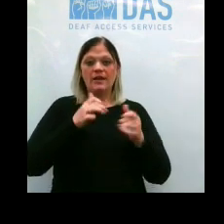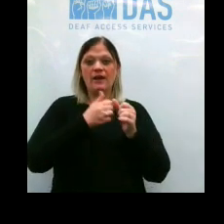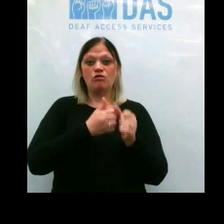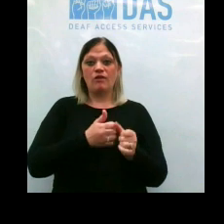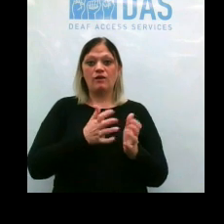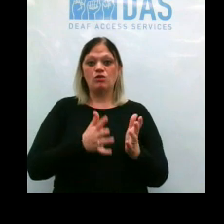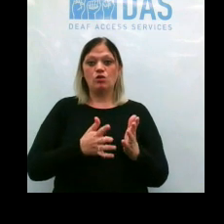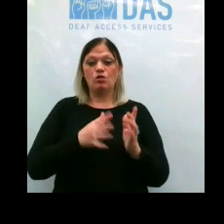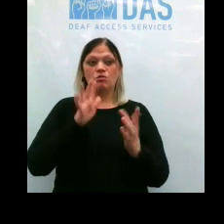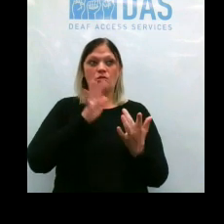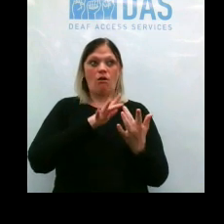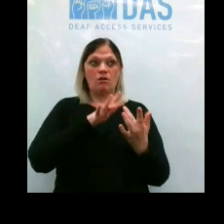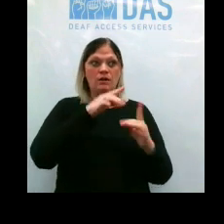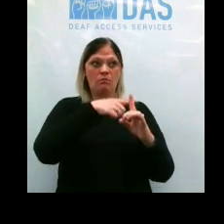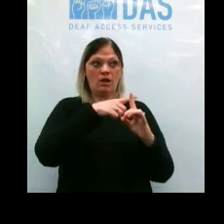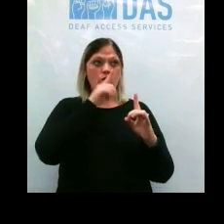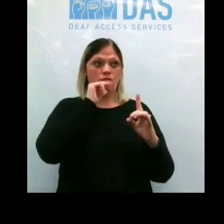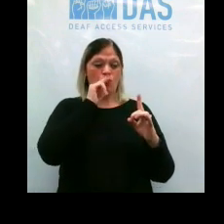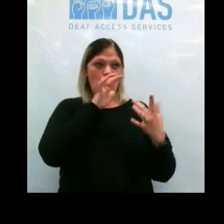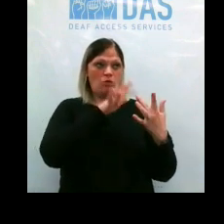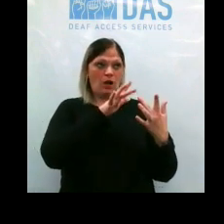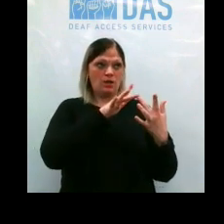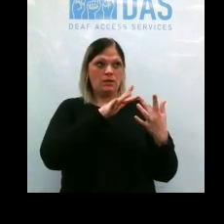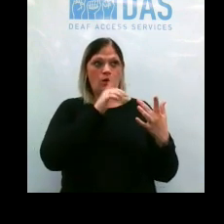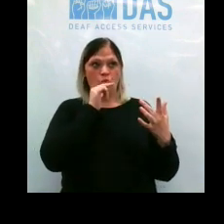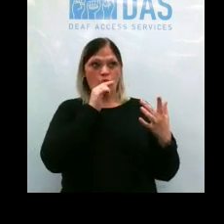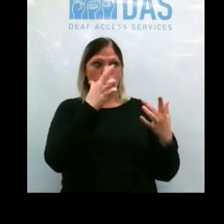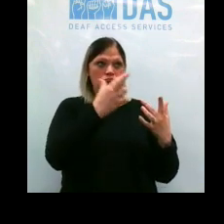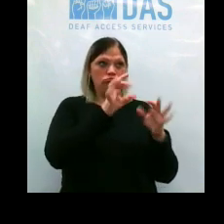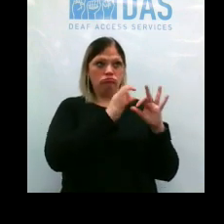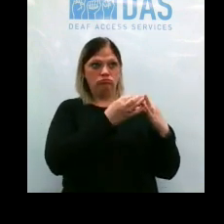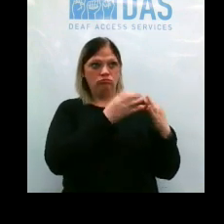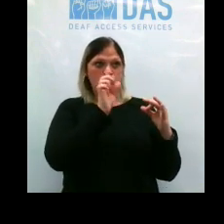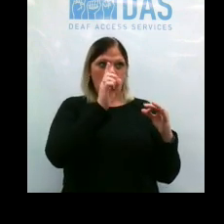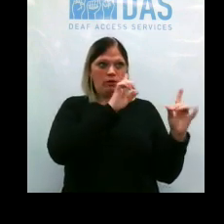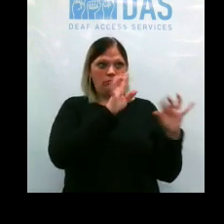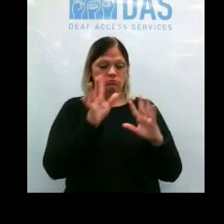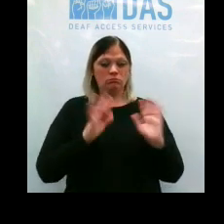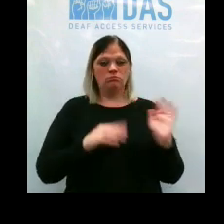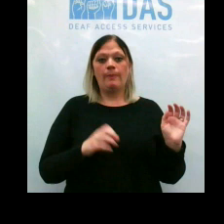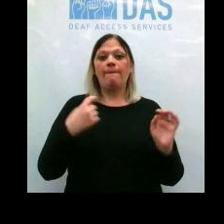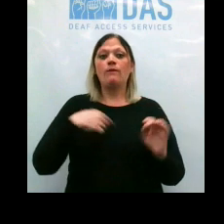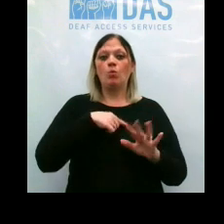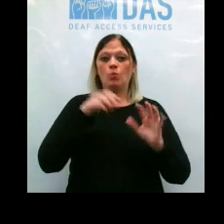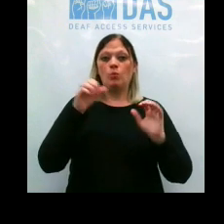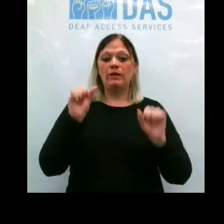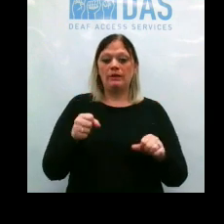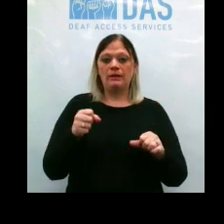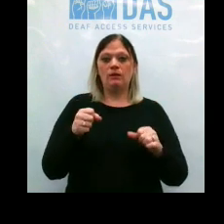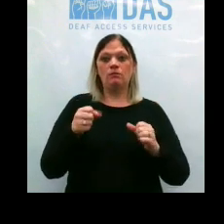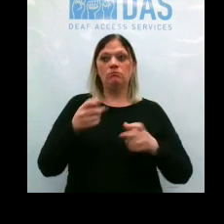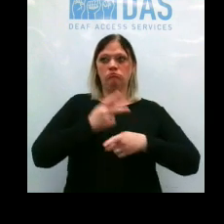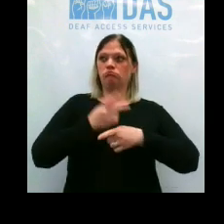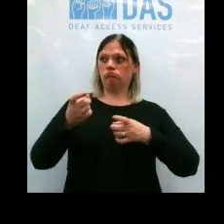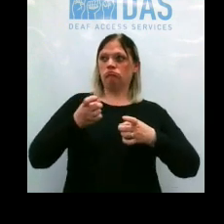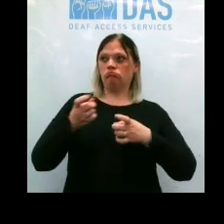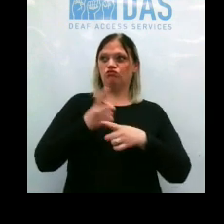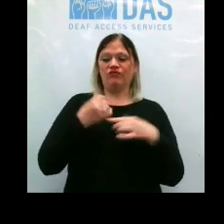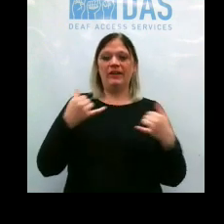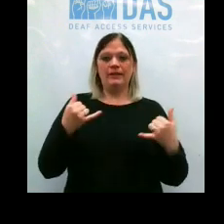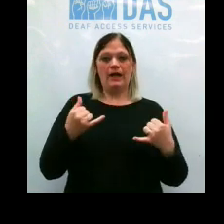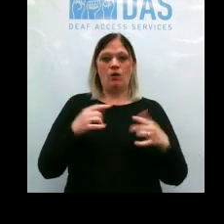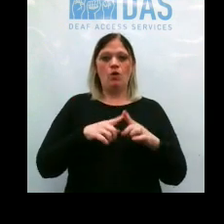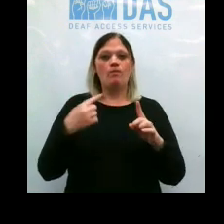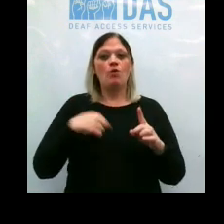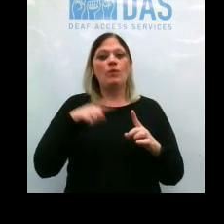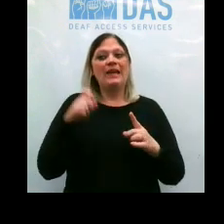that are positive to determine who they were in contact, the close contacts. We can handle the caseload right now, but we do need to meet the